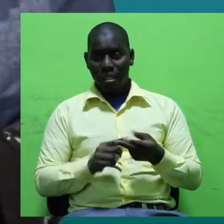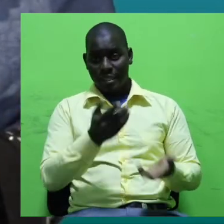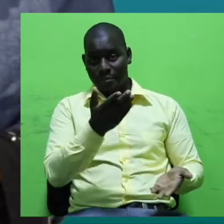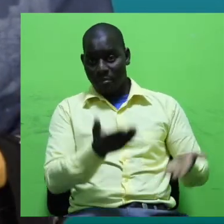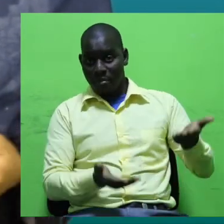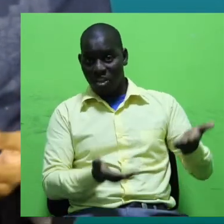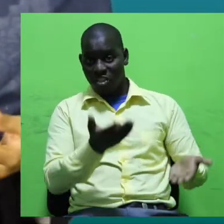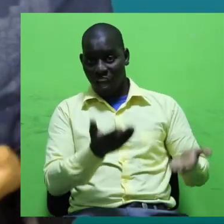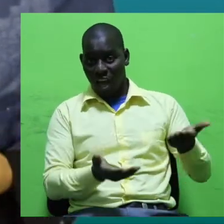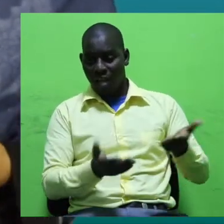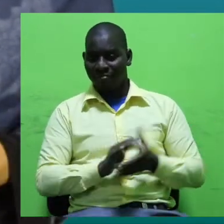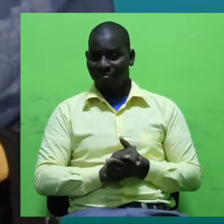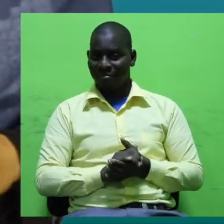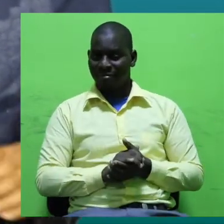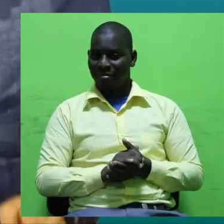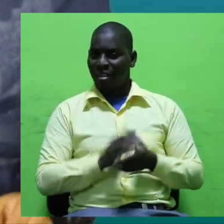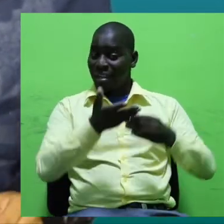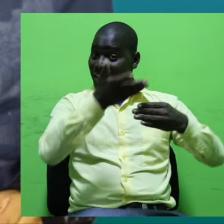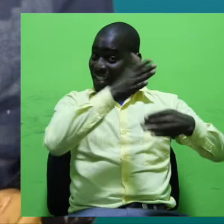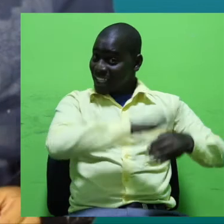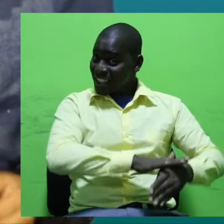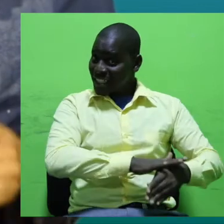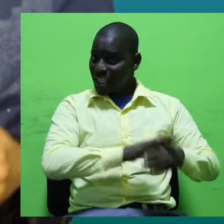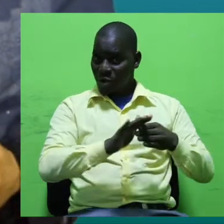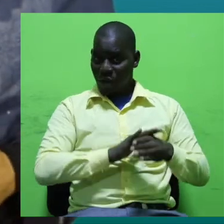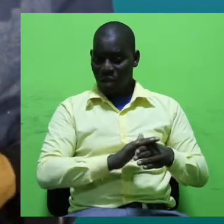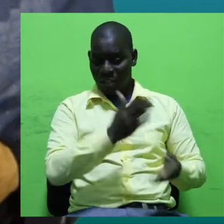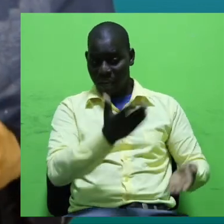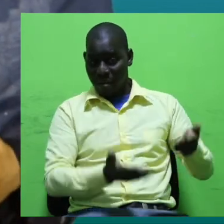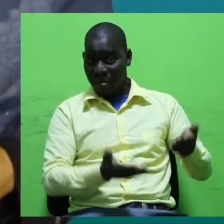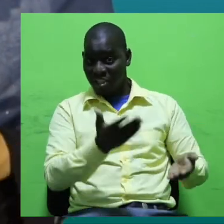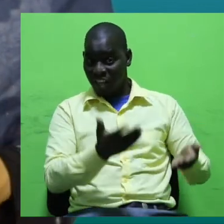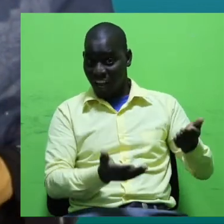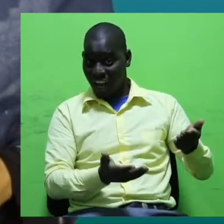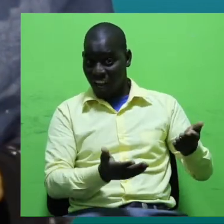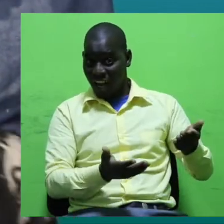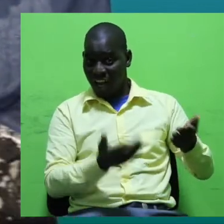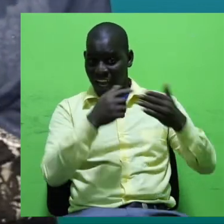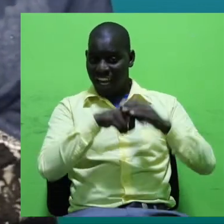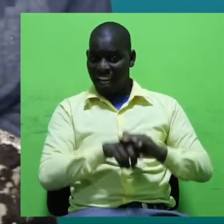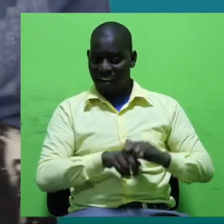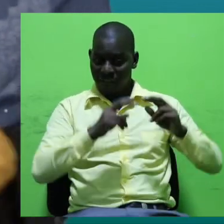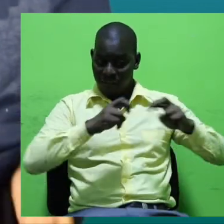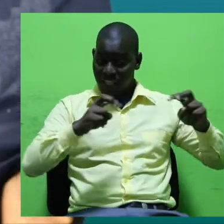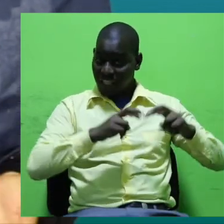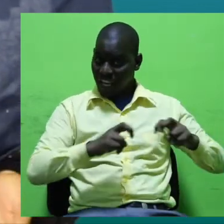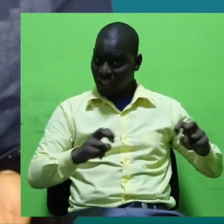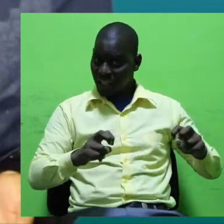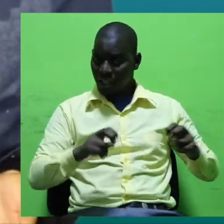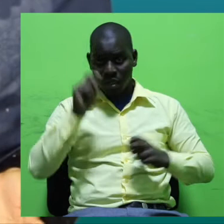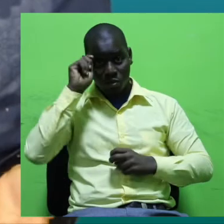results, international uniformity of the data, and ability to confirm results from other parts of the